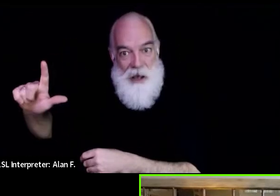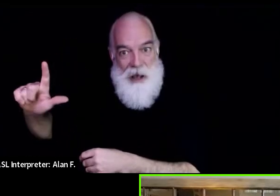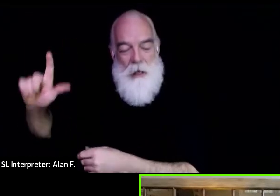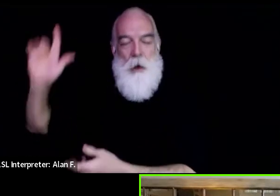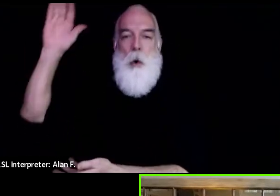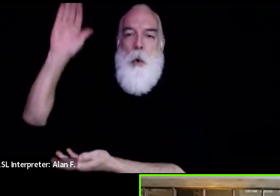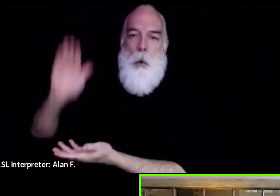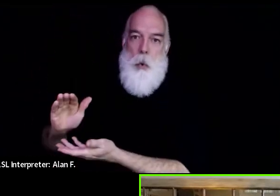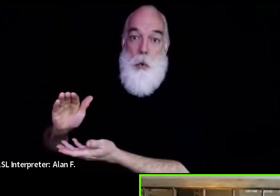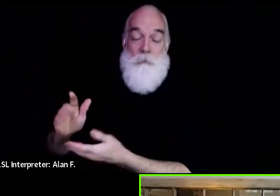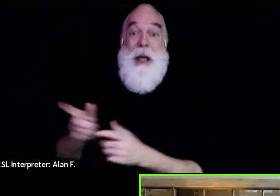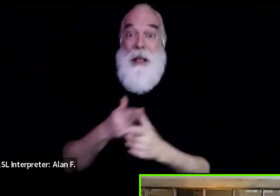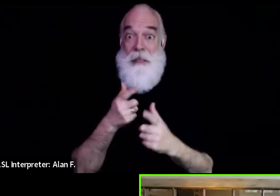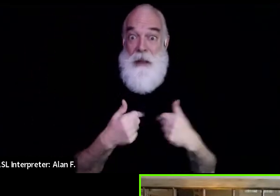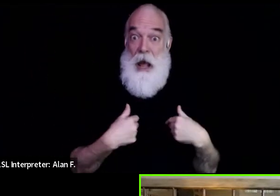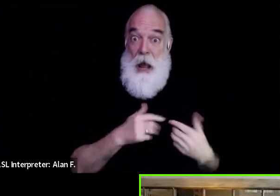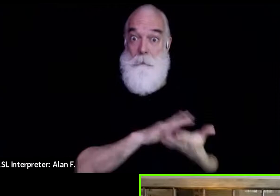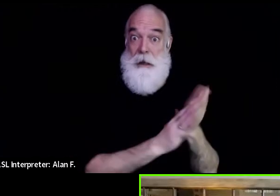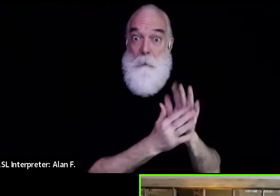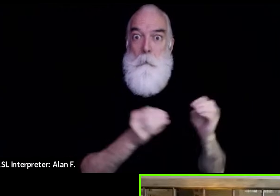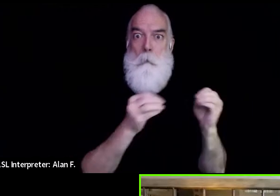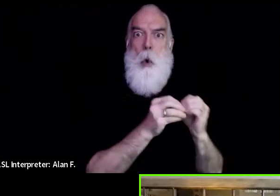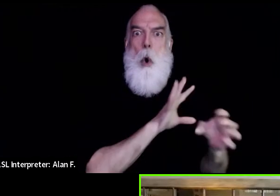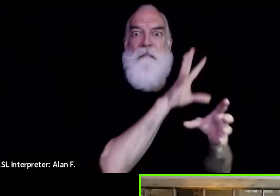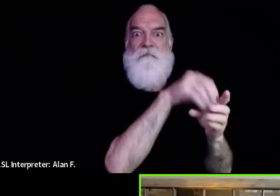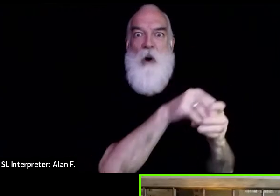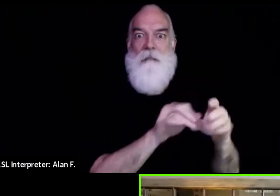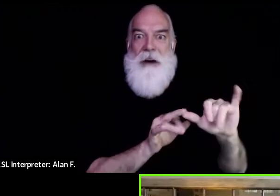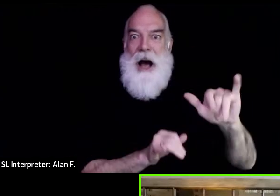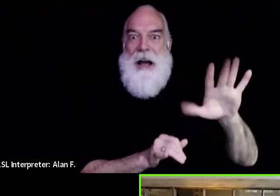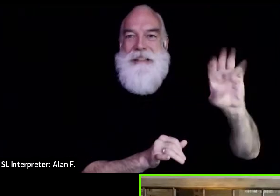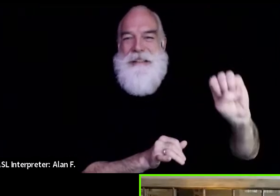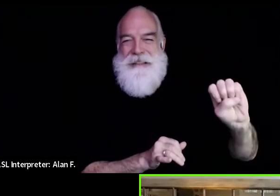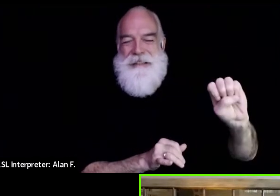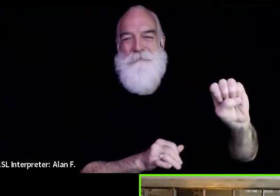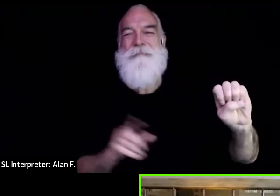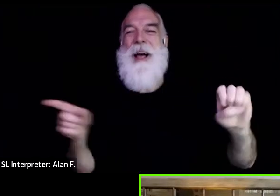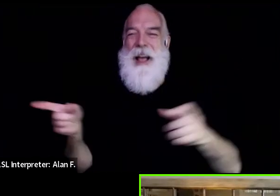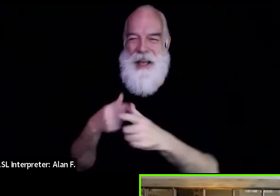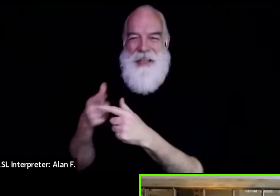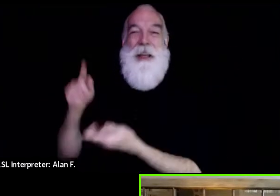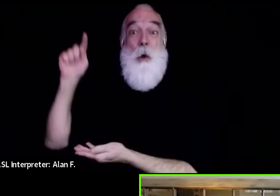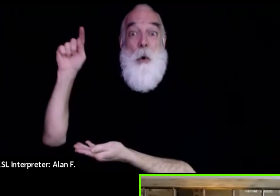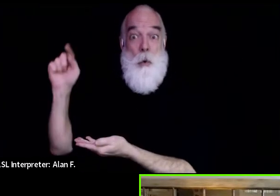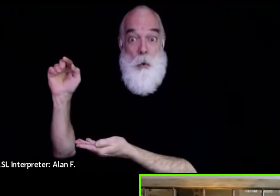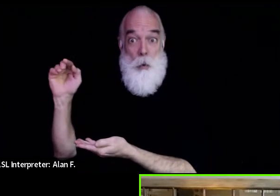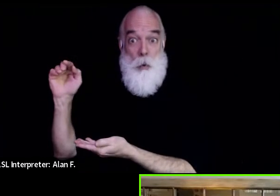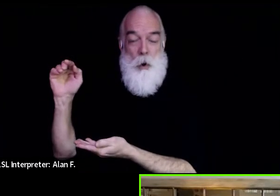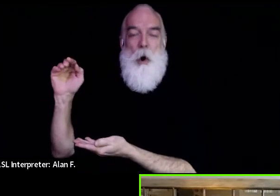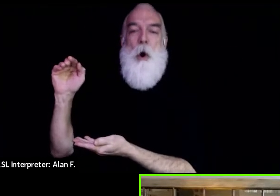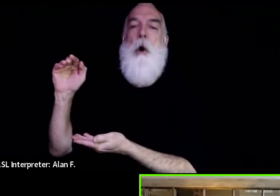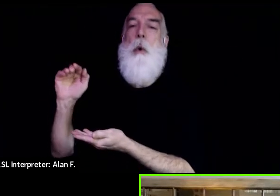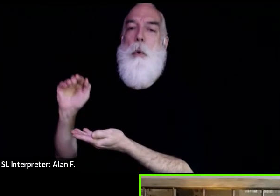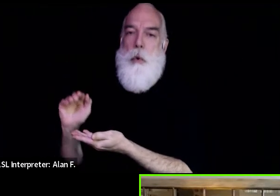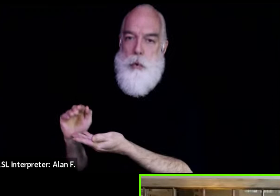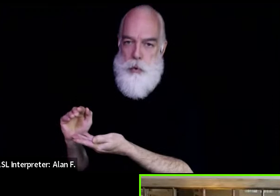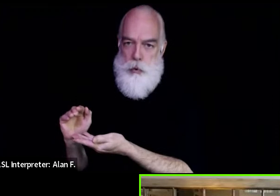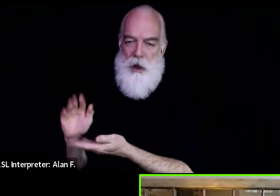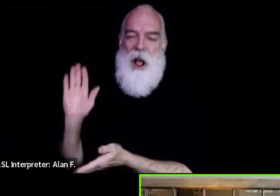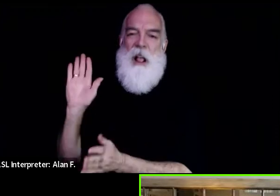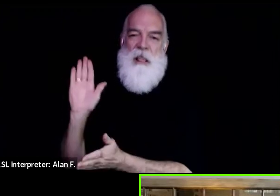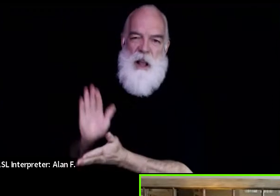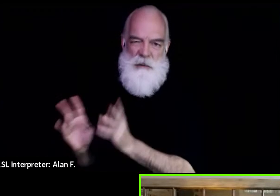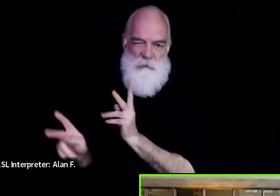population even more. And by the time I left my term as mayor, we were